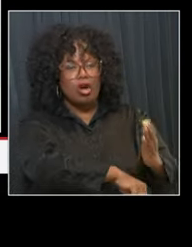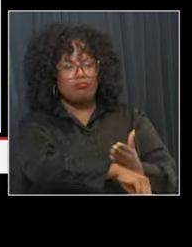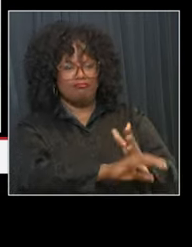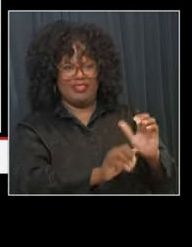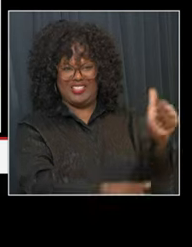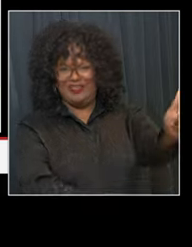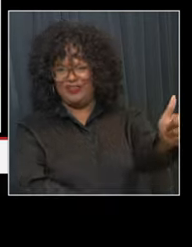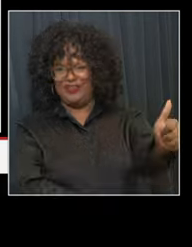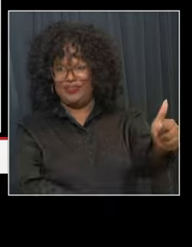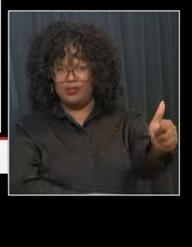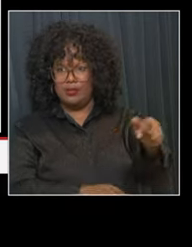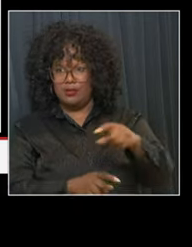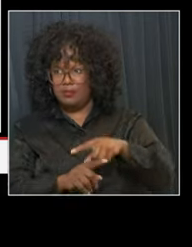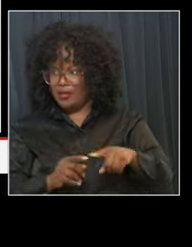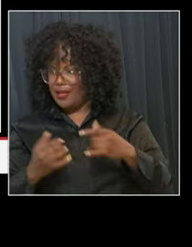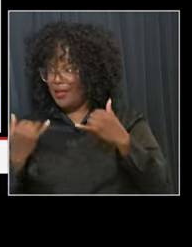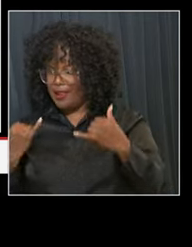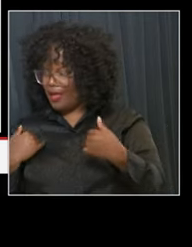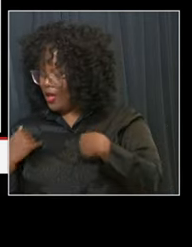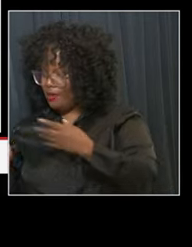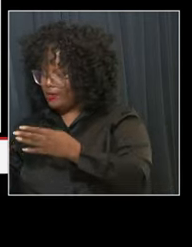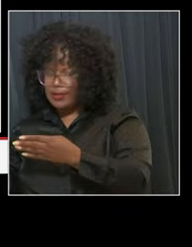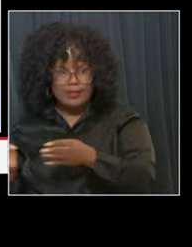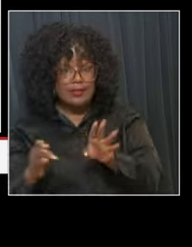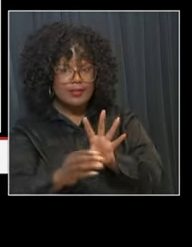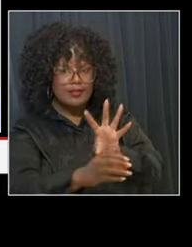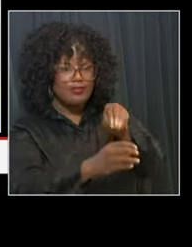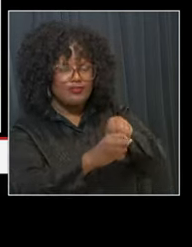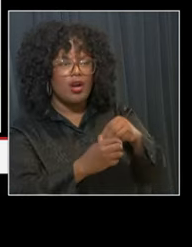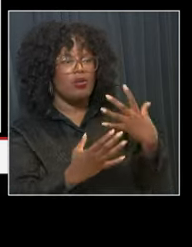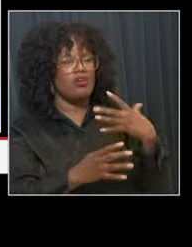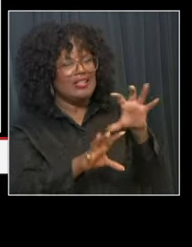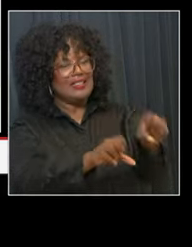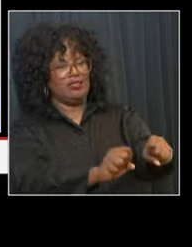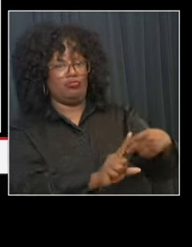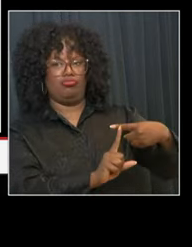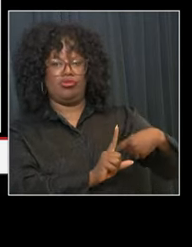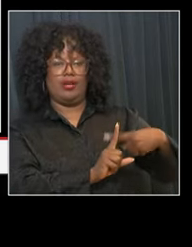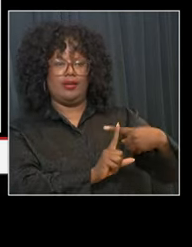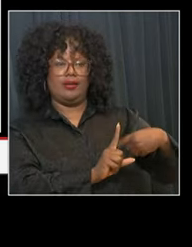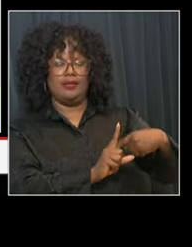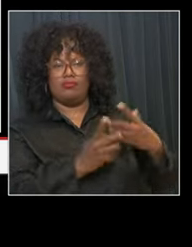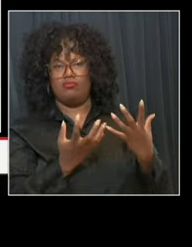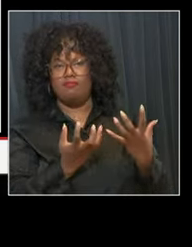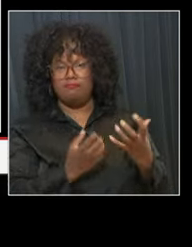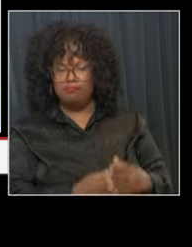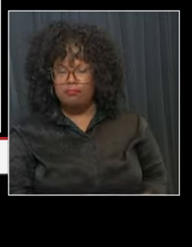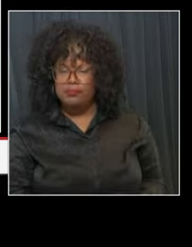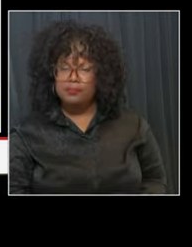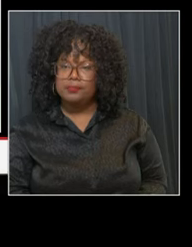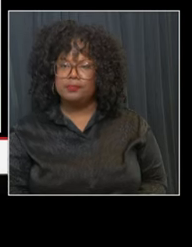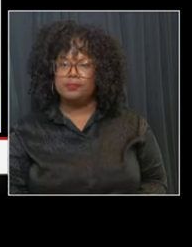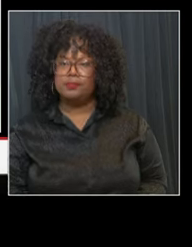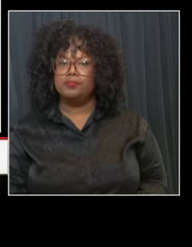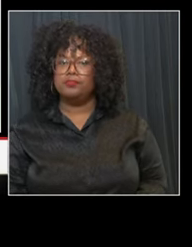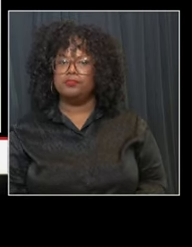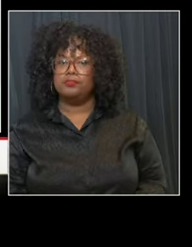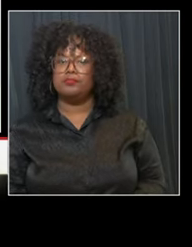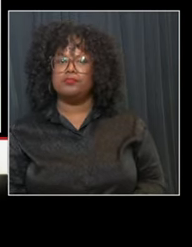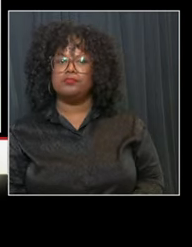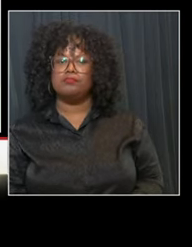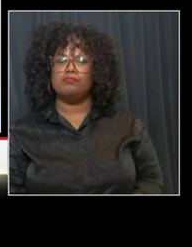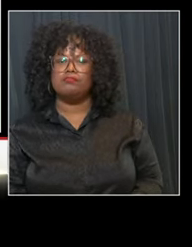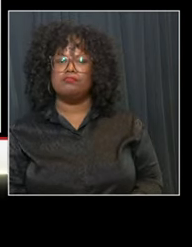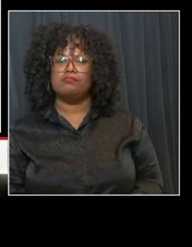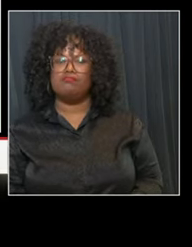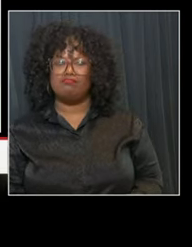And functionally speaking, those buildings, there is no market outside of government for the occupancy of the buildings. So we recognize there's an